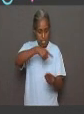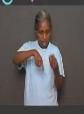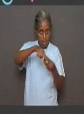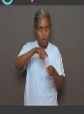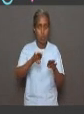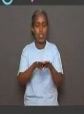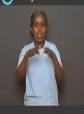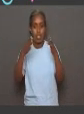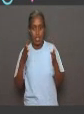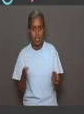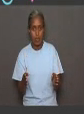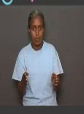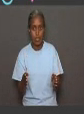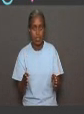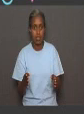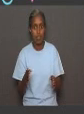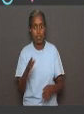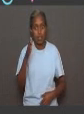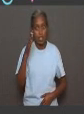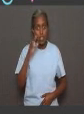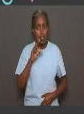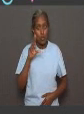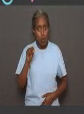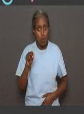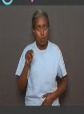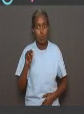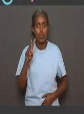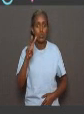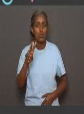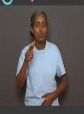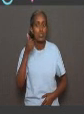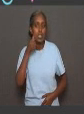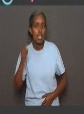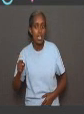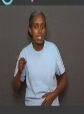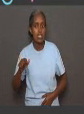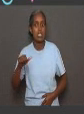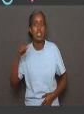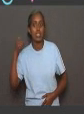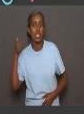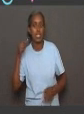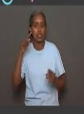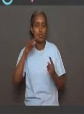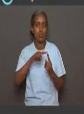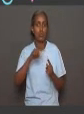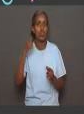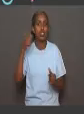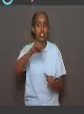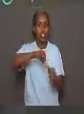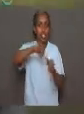sit around a table if no 2 girls can sit next to each